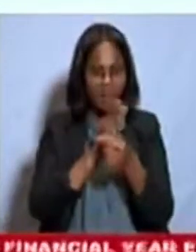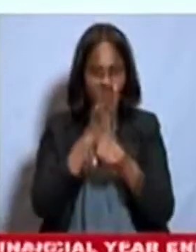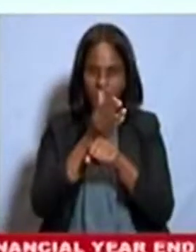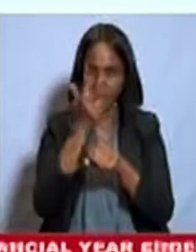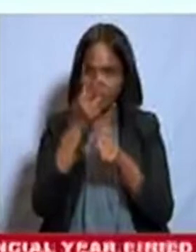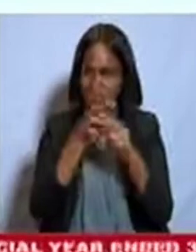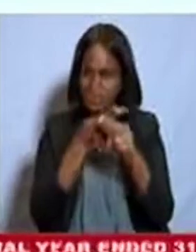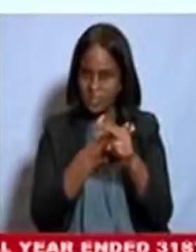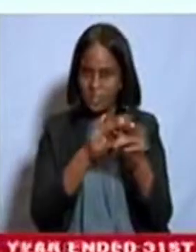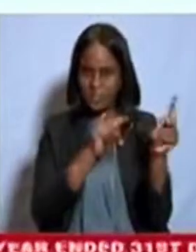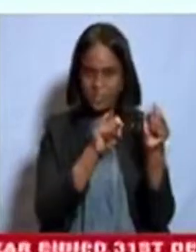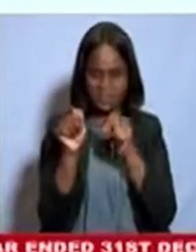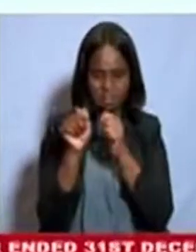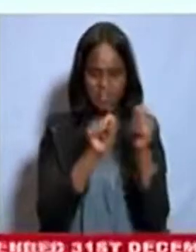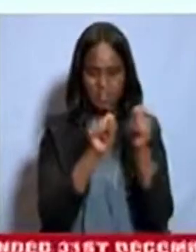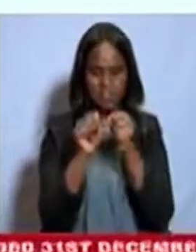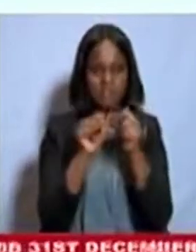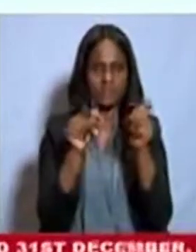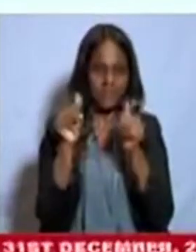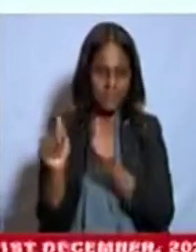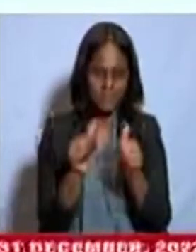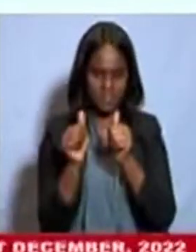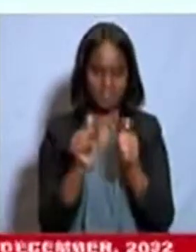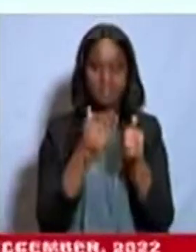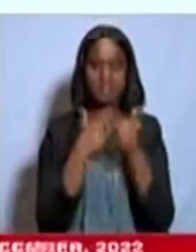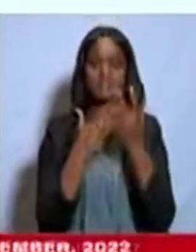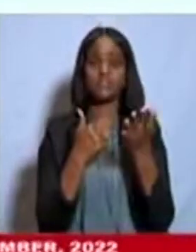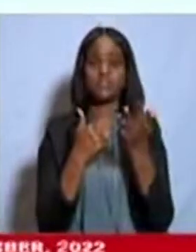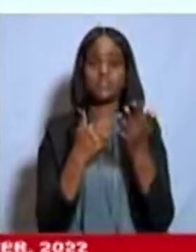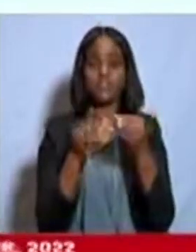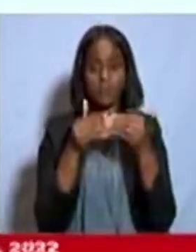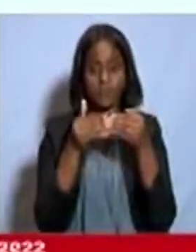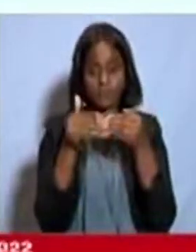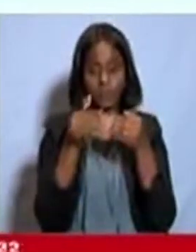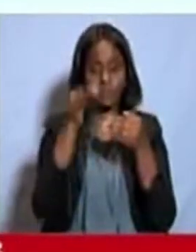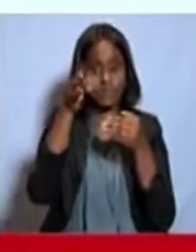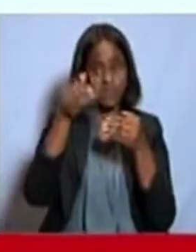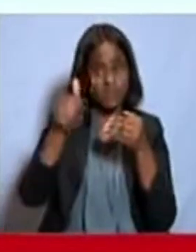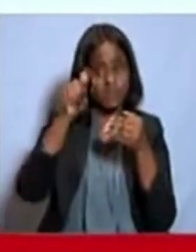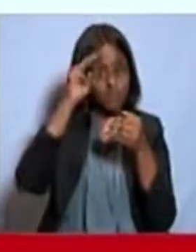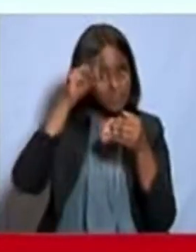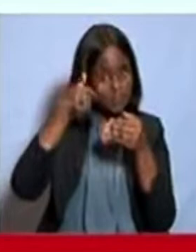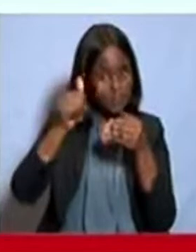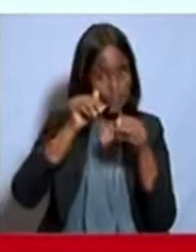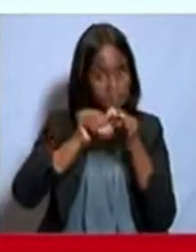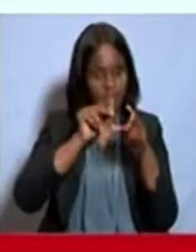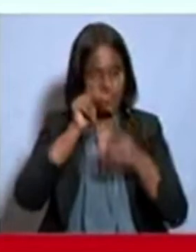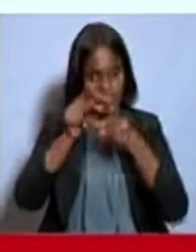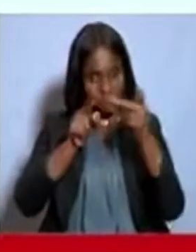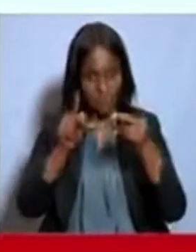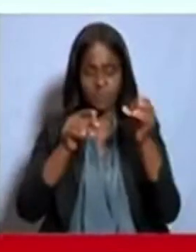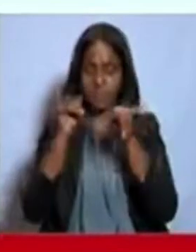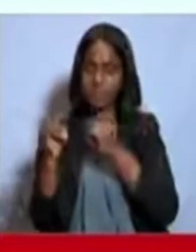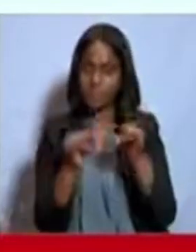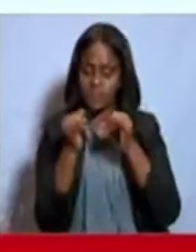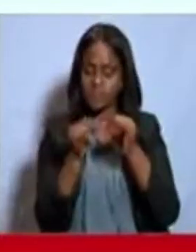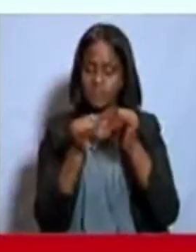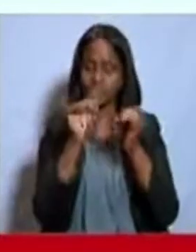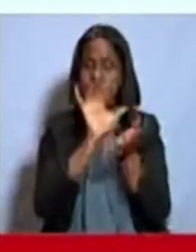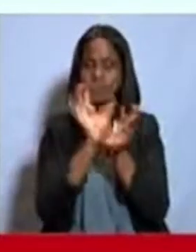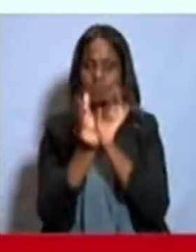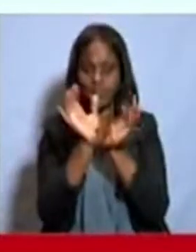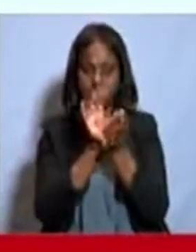transfers. Corrective action: going forward, the Ministry is in the process of implementing digital